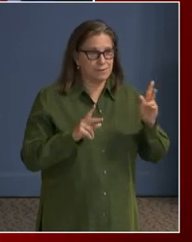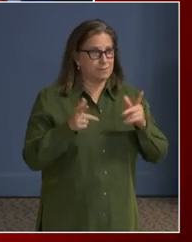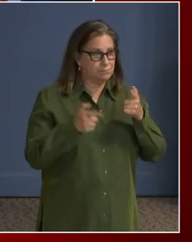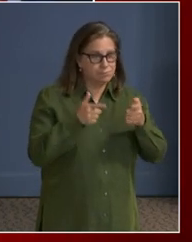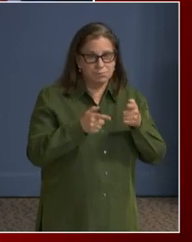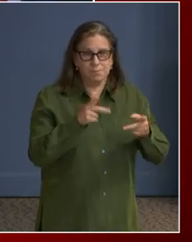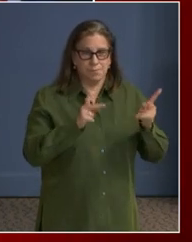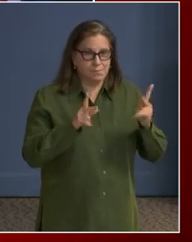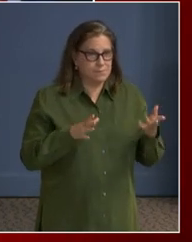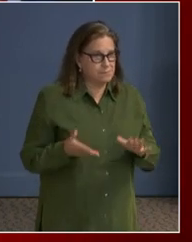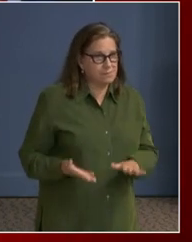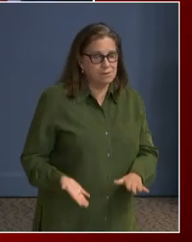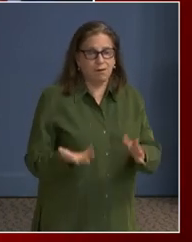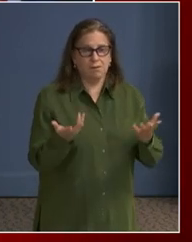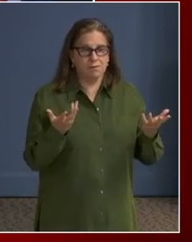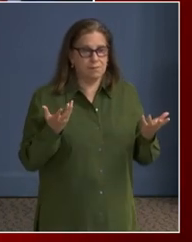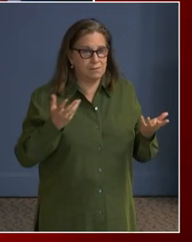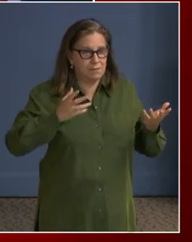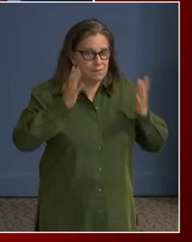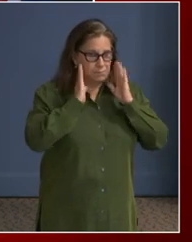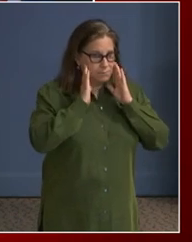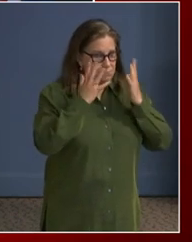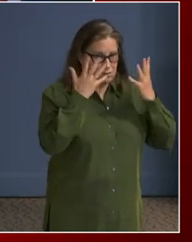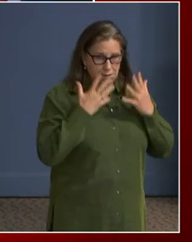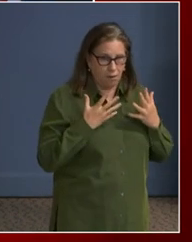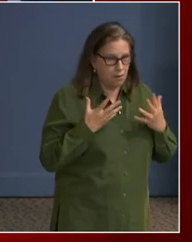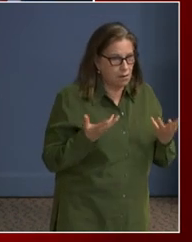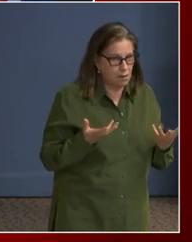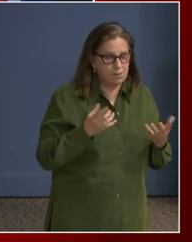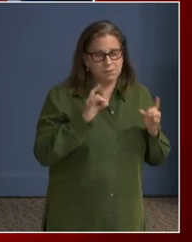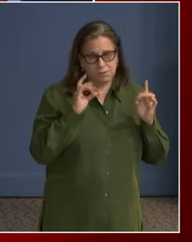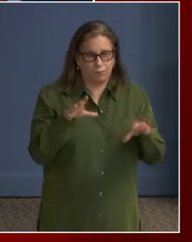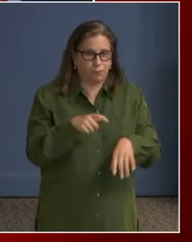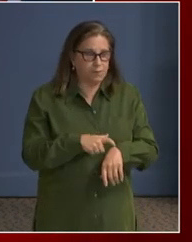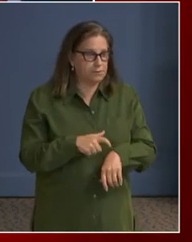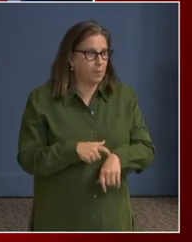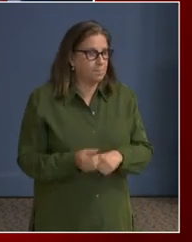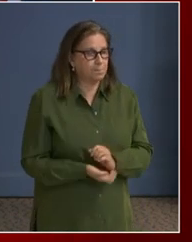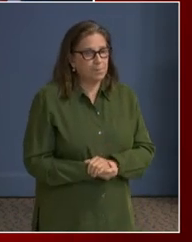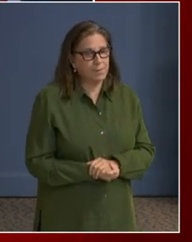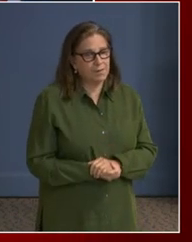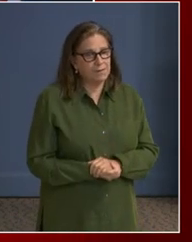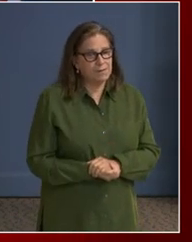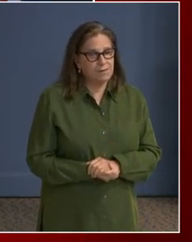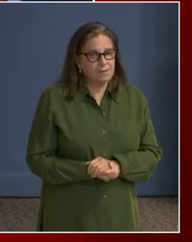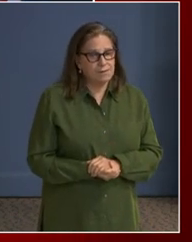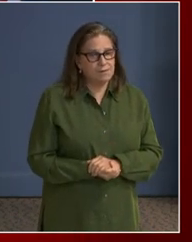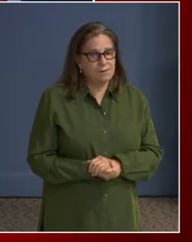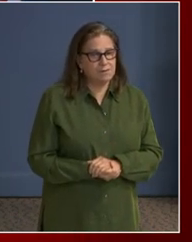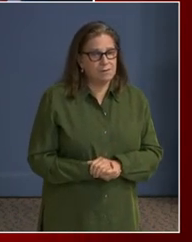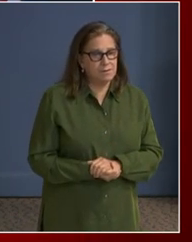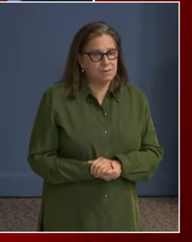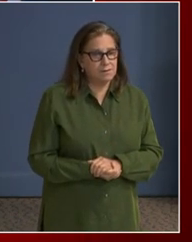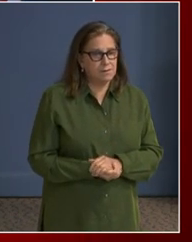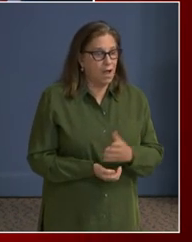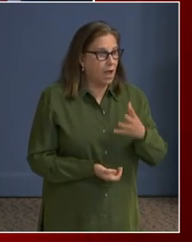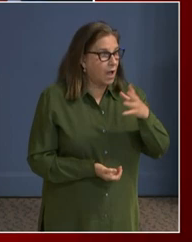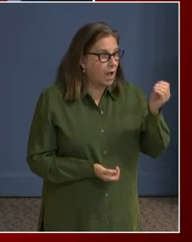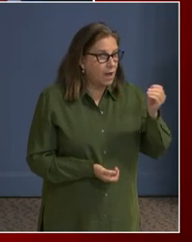result, unnecessarily and tragically in a lot of circumstances, as we saw on the 4th of July when we had an 11-year-old boy that was murdered.